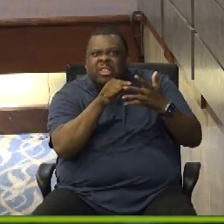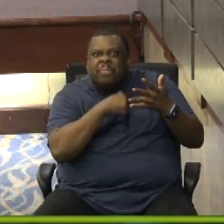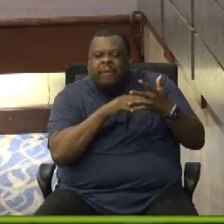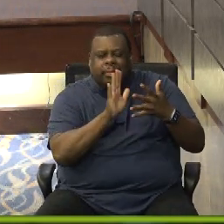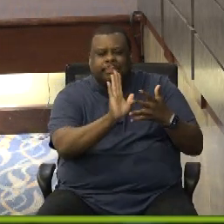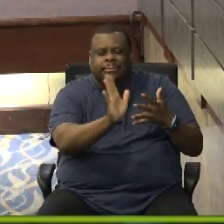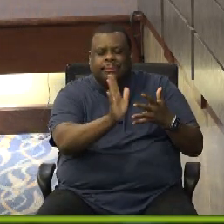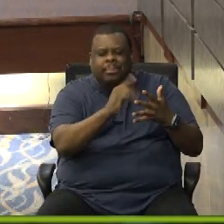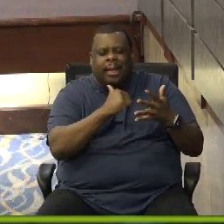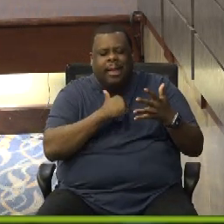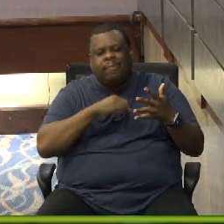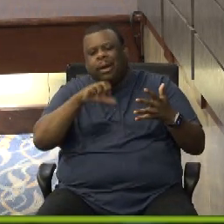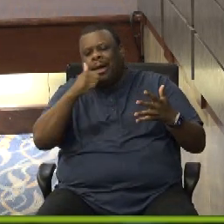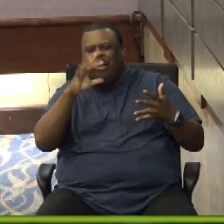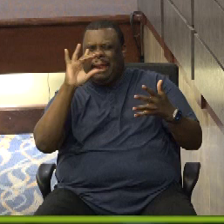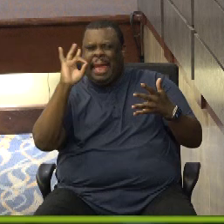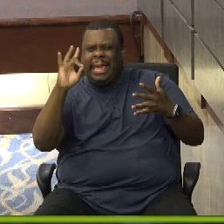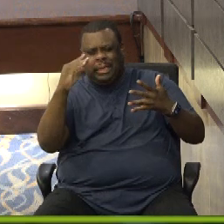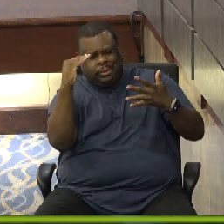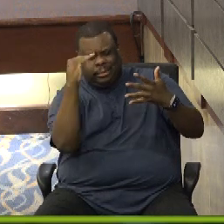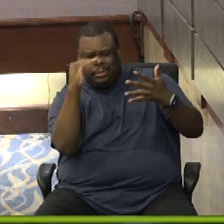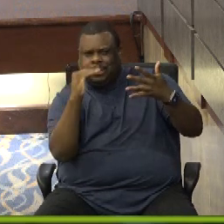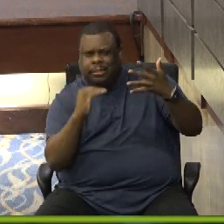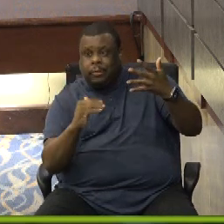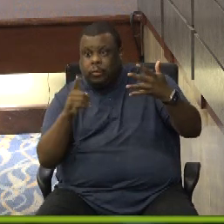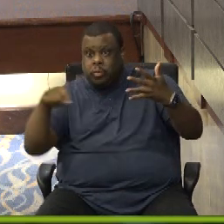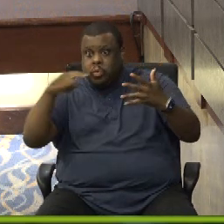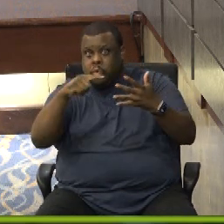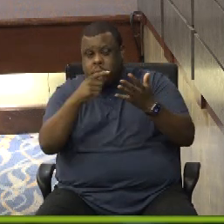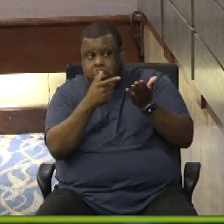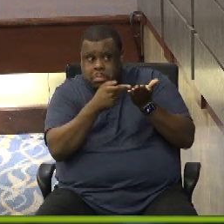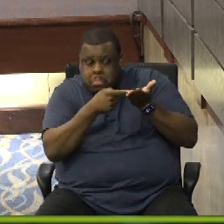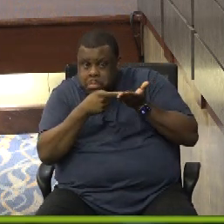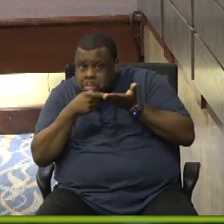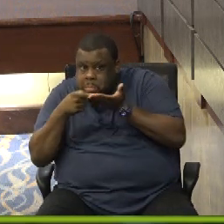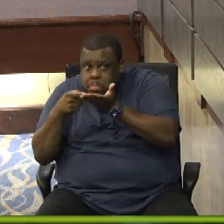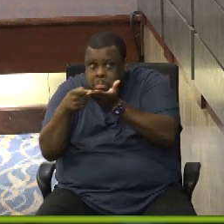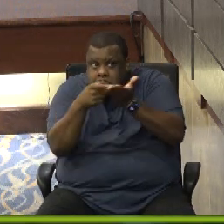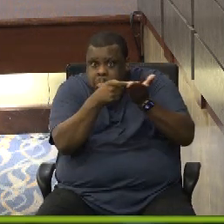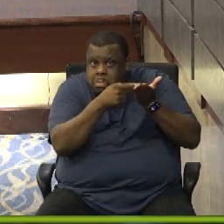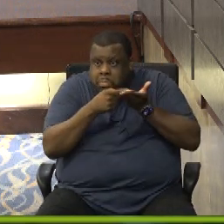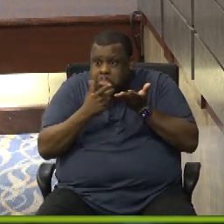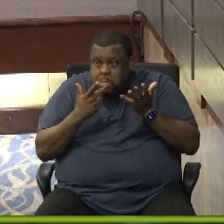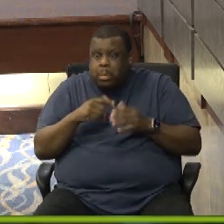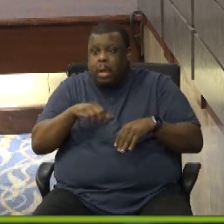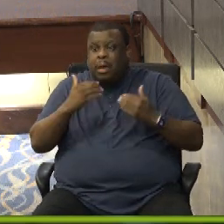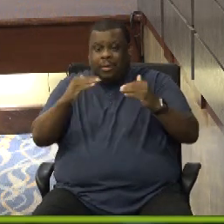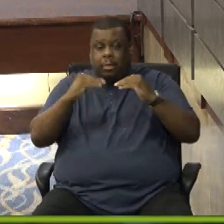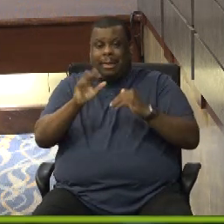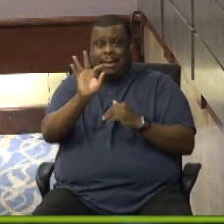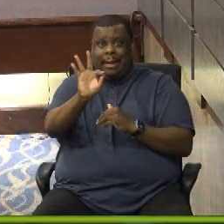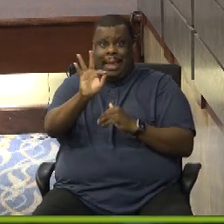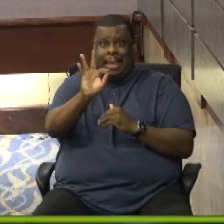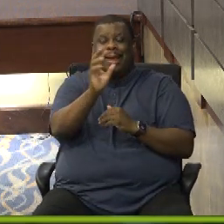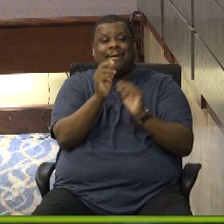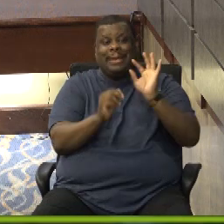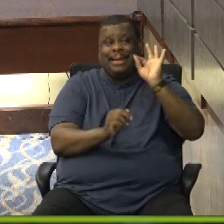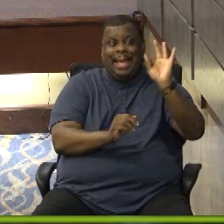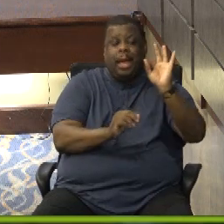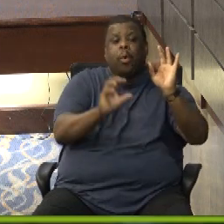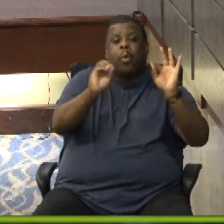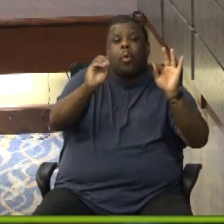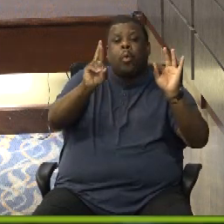agency contracts on your agenda for your consideration tonight. There are 9 ordinances today, all of which are second readings.